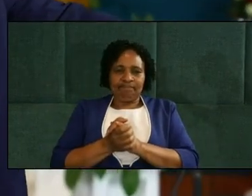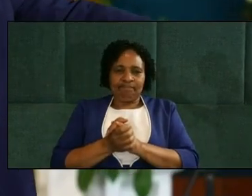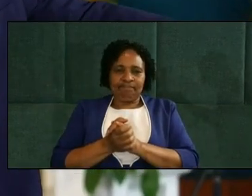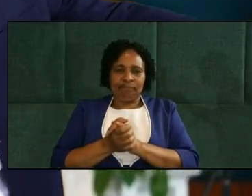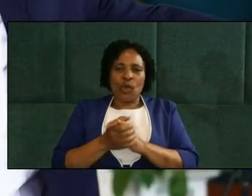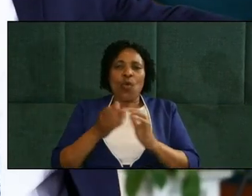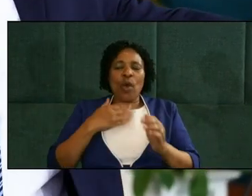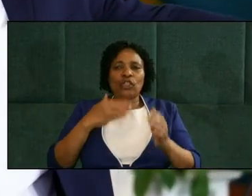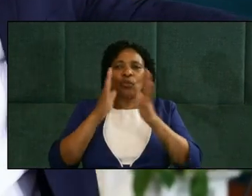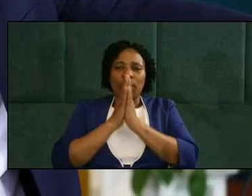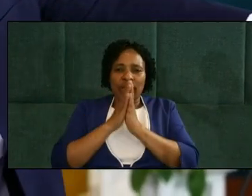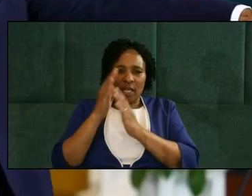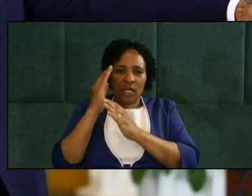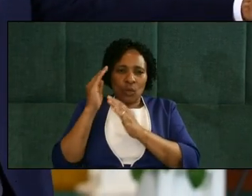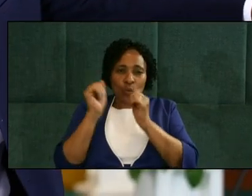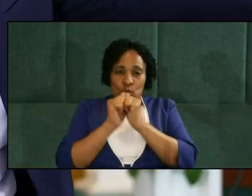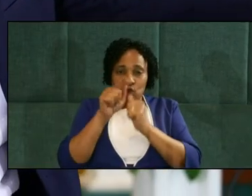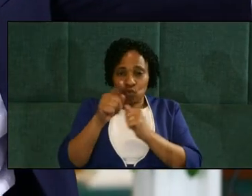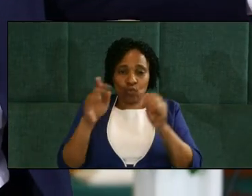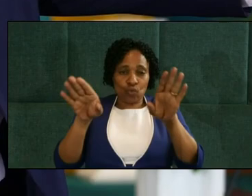I'm going to pray with you to close.